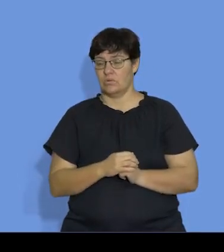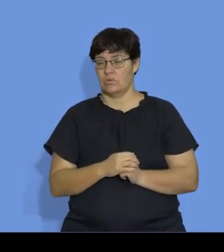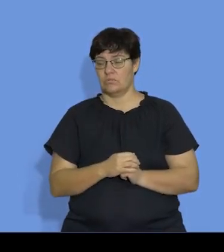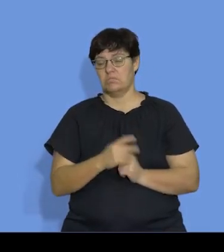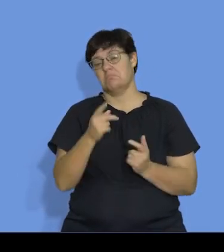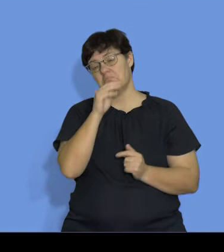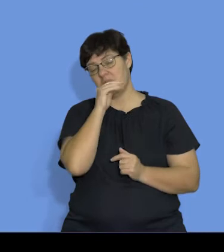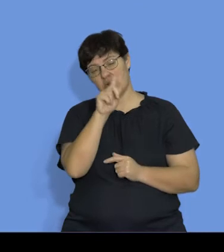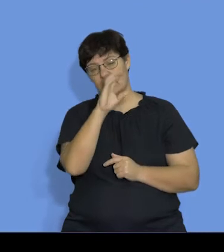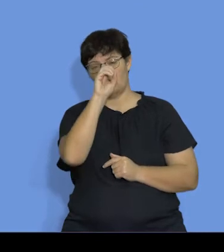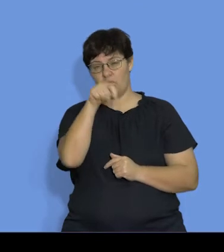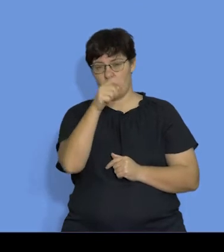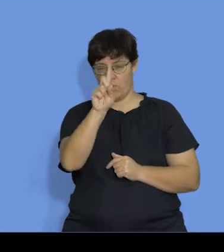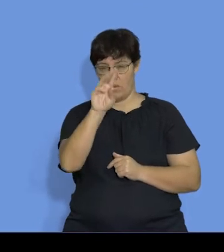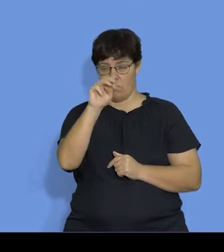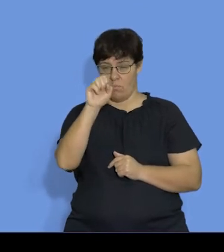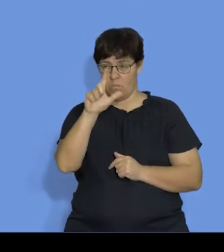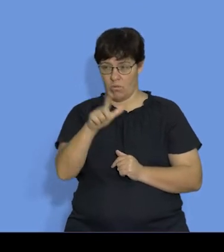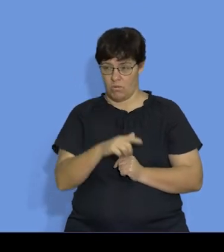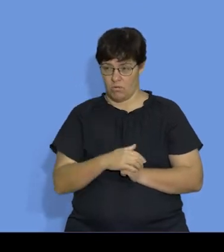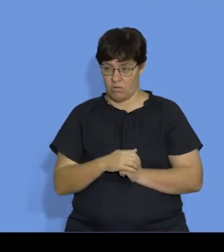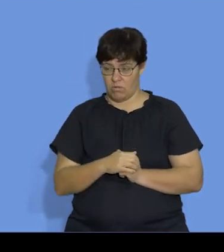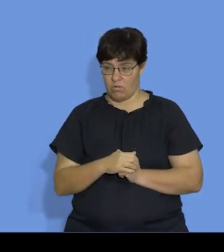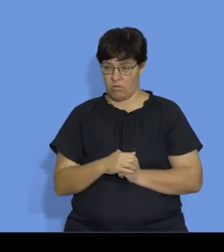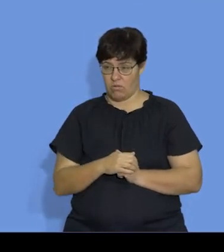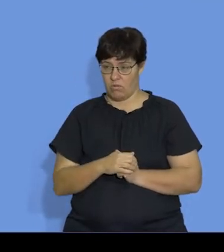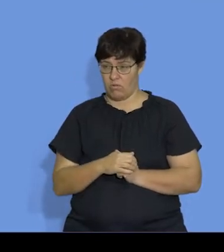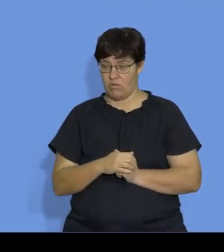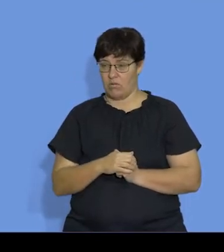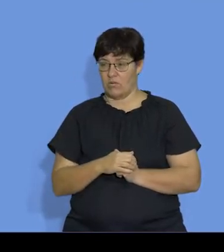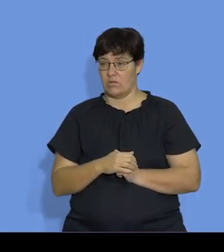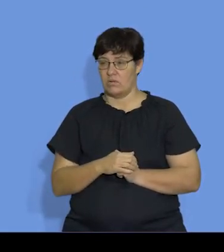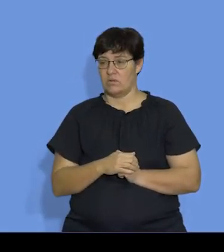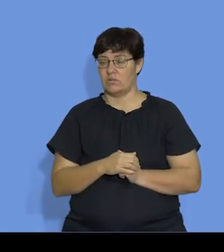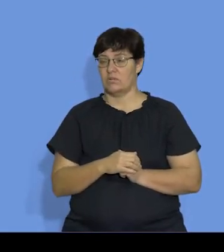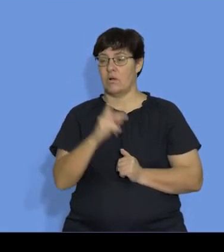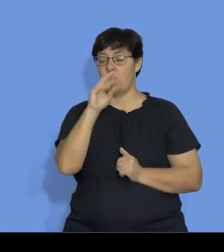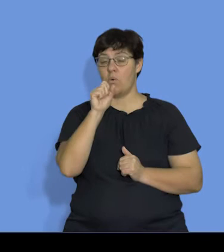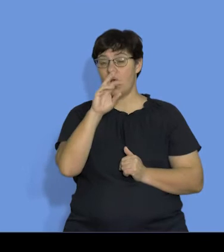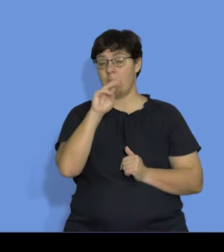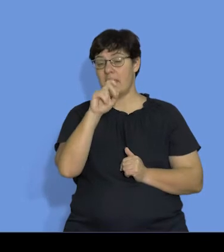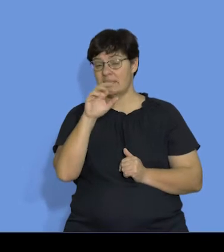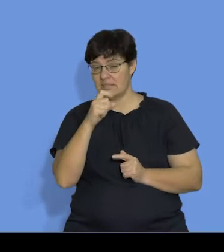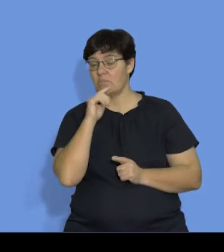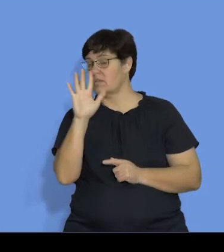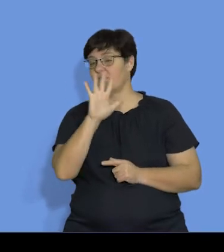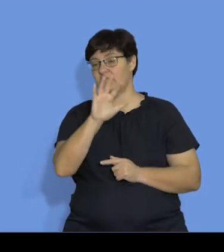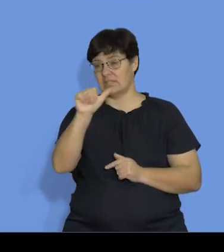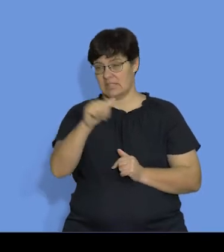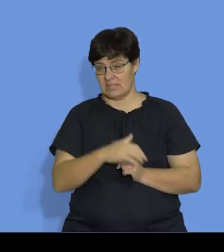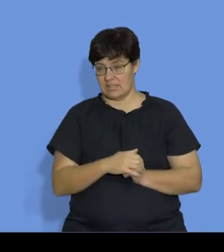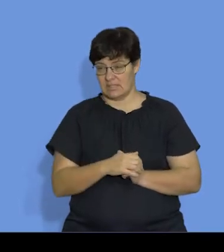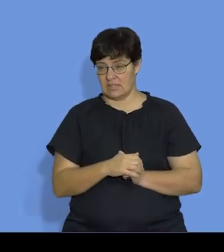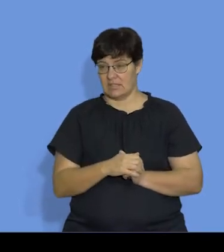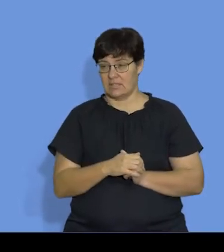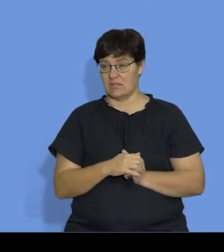mole, okay, is equals to what mass will be produced. What is the molar mass of iron? It's 56, right? So